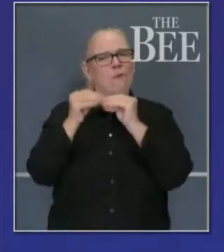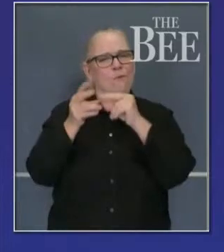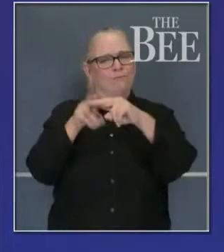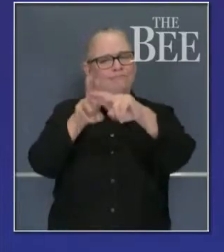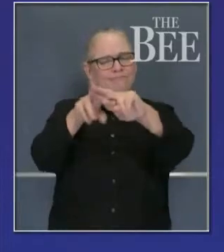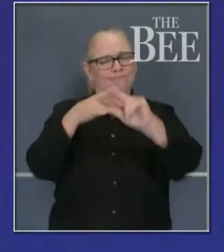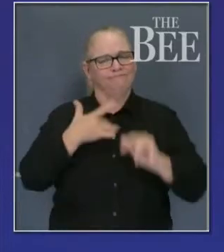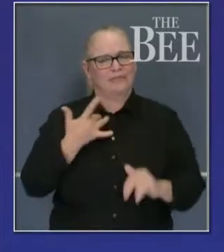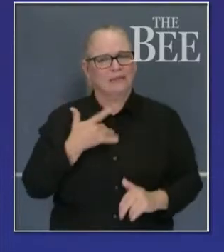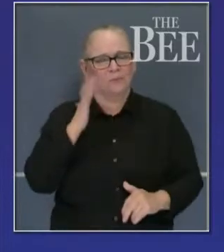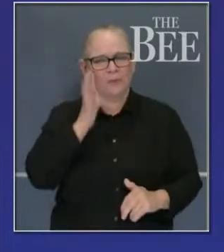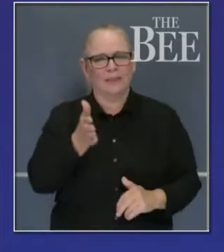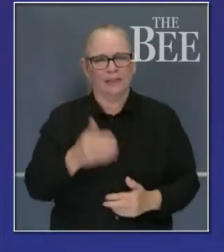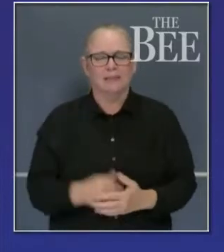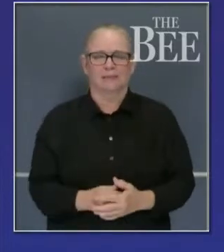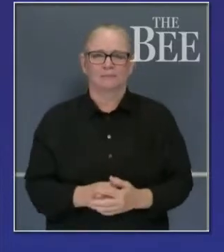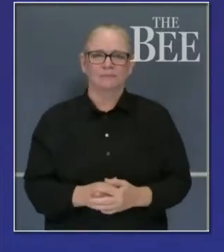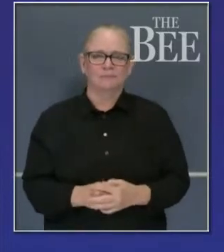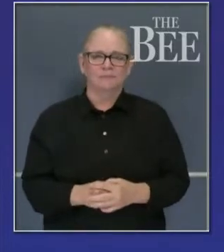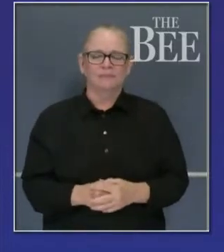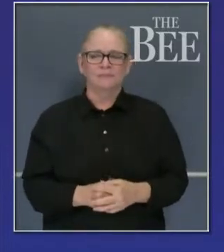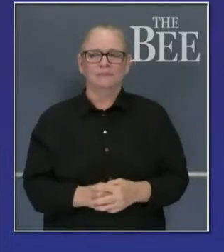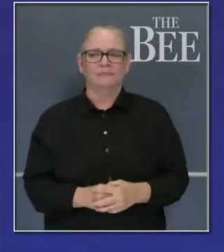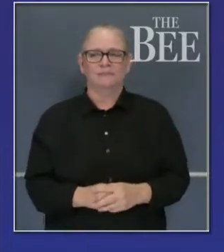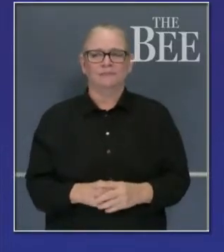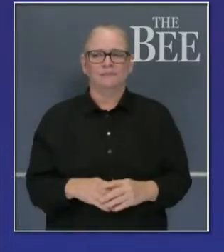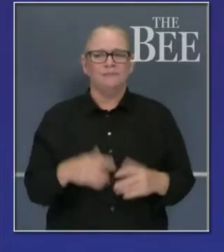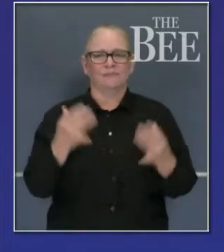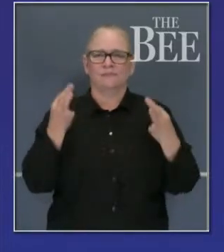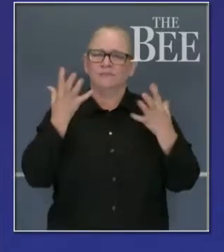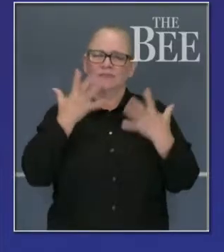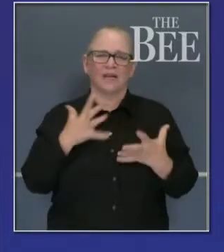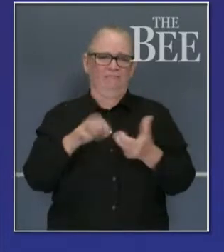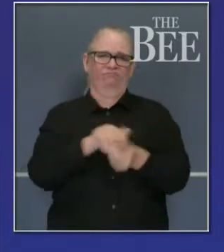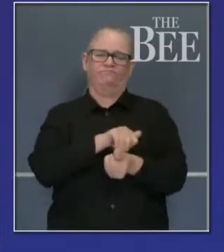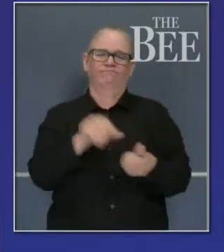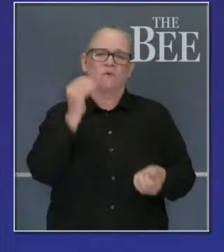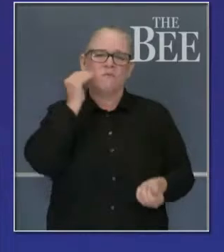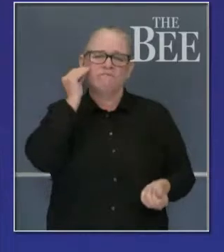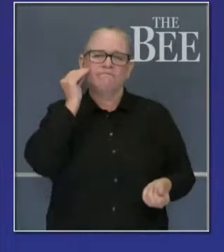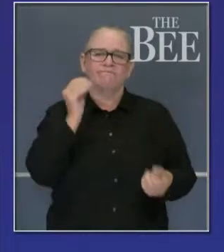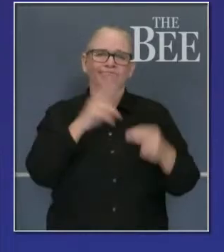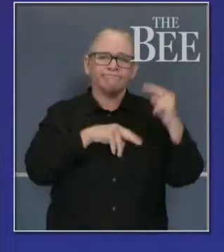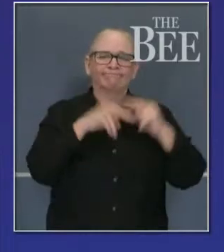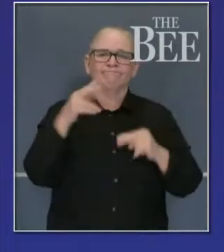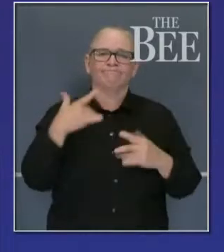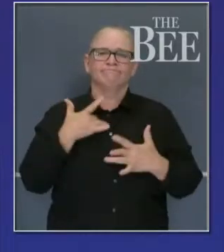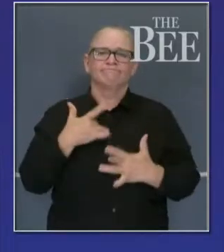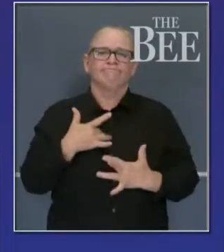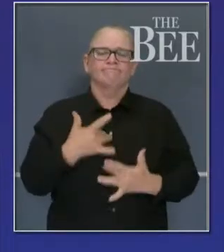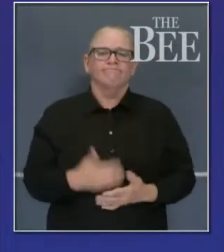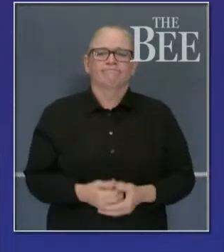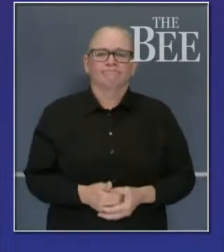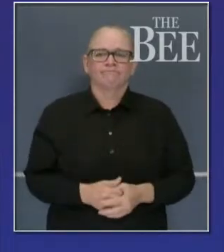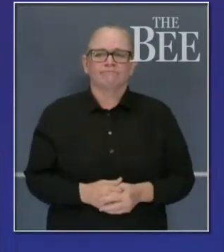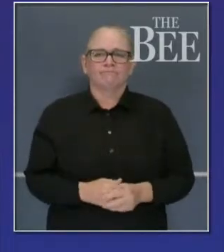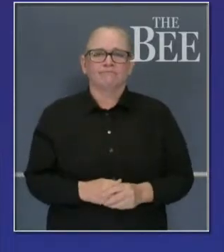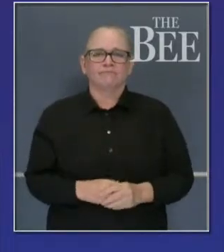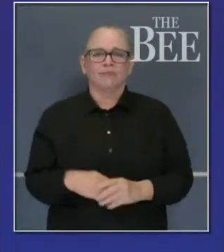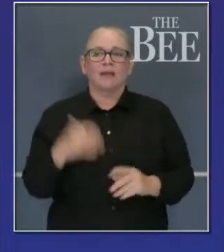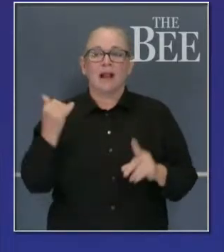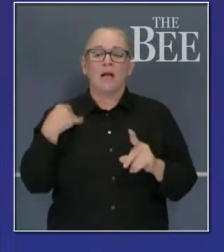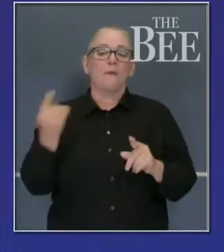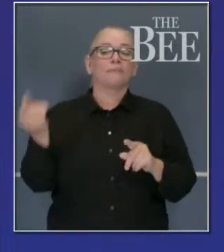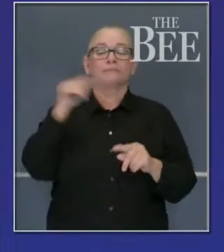4,200 structures so far have been destroyed because of these latest fires. Let's talk about the